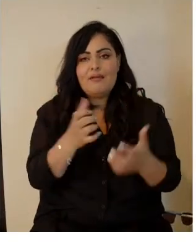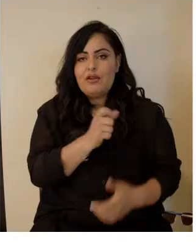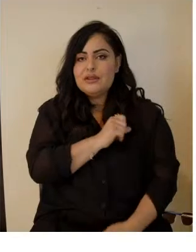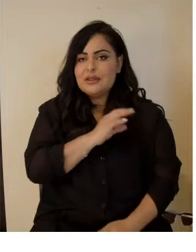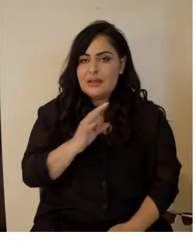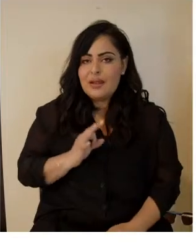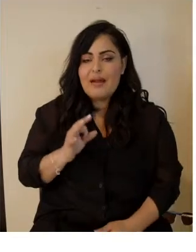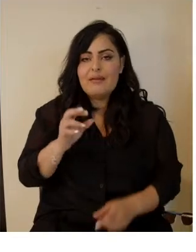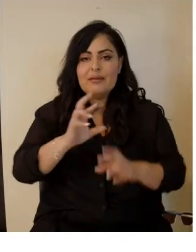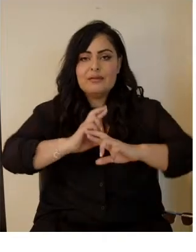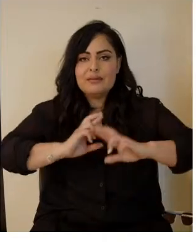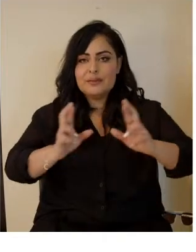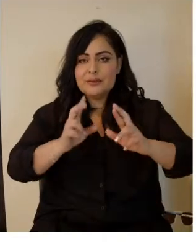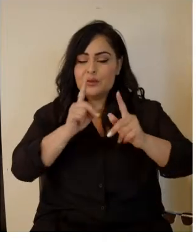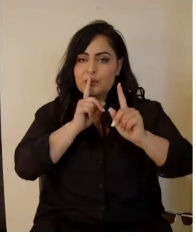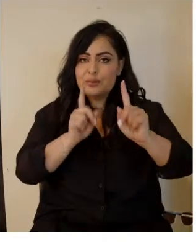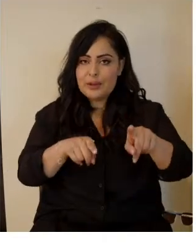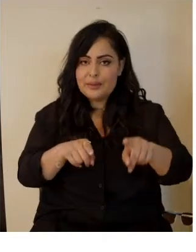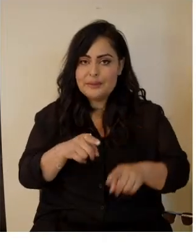respond if need so.